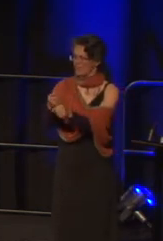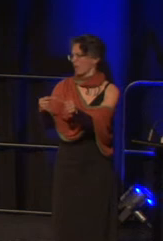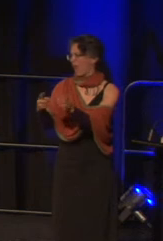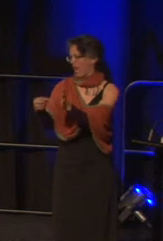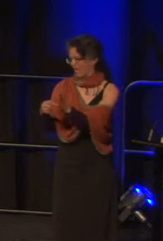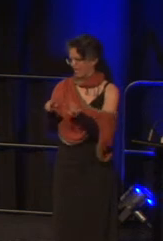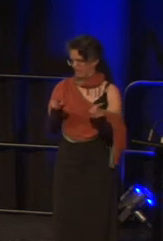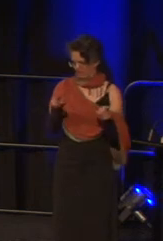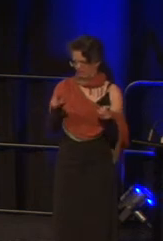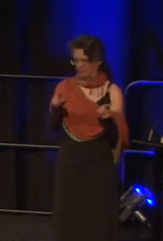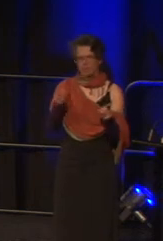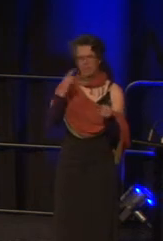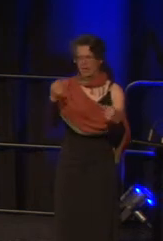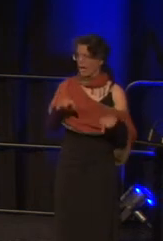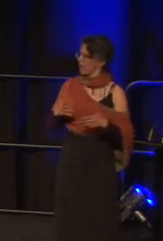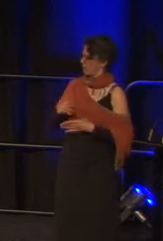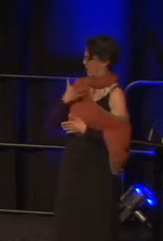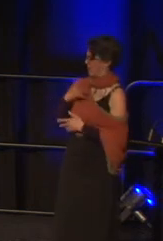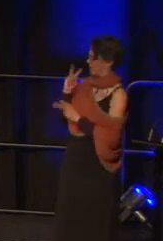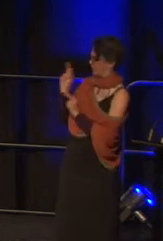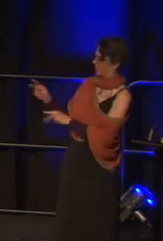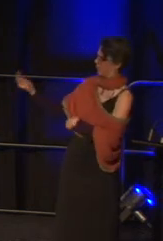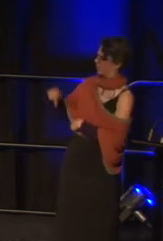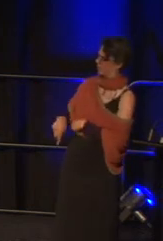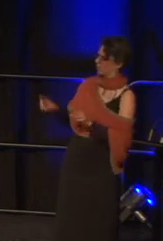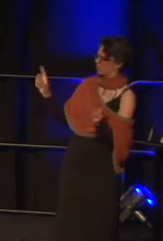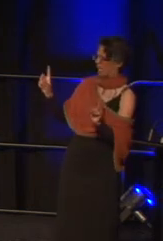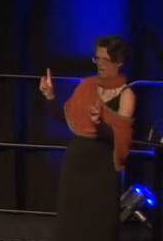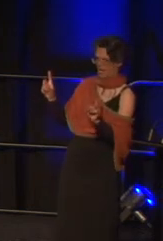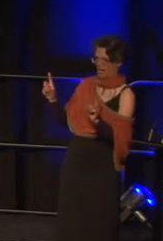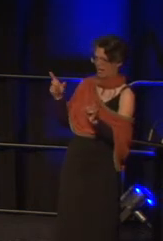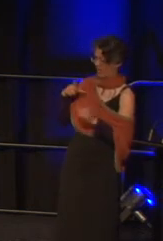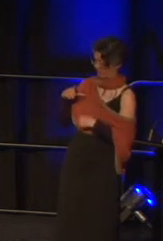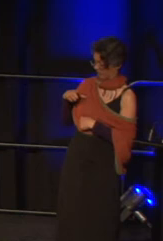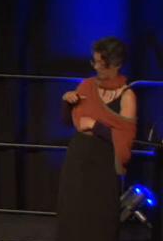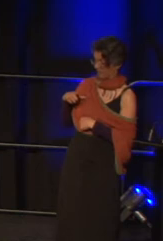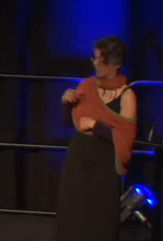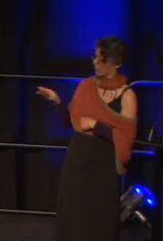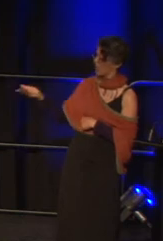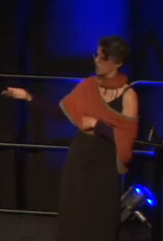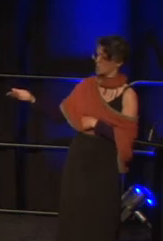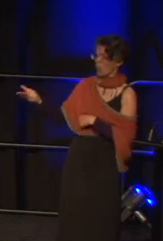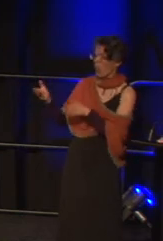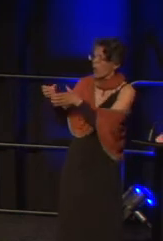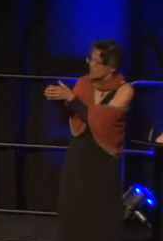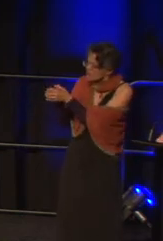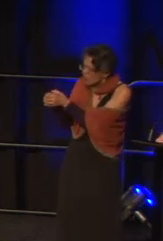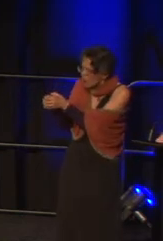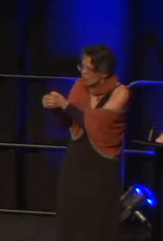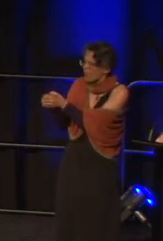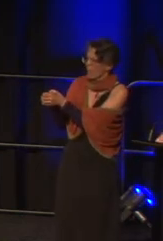But I'm delighted to see you here, Murray, because you're arguably one of our more minor parties, if we can call it